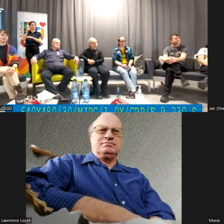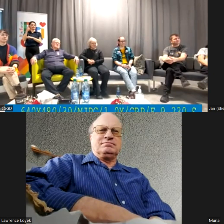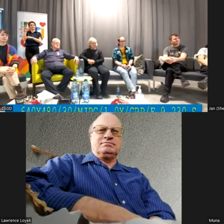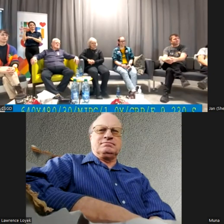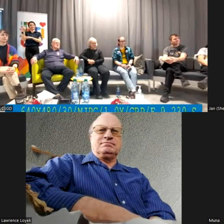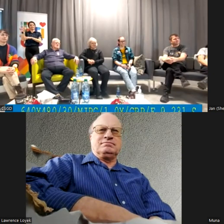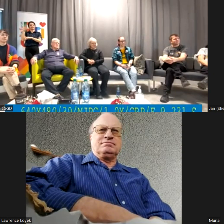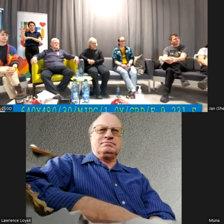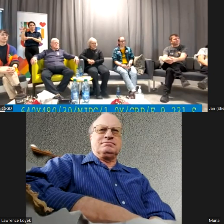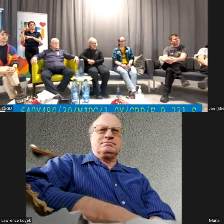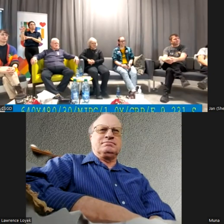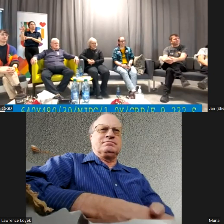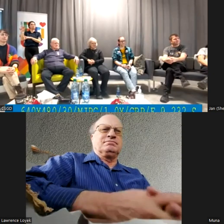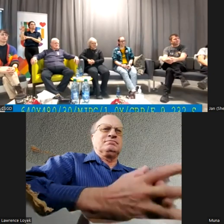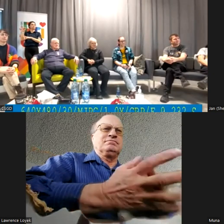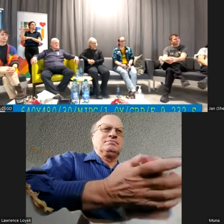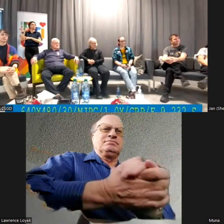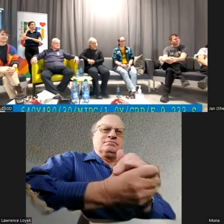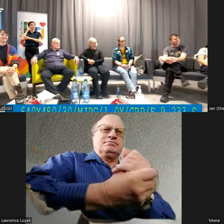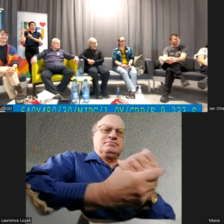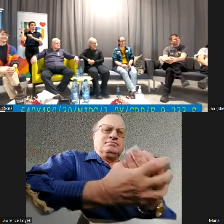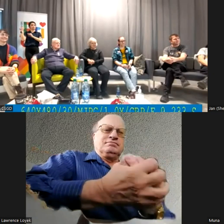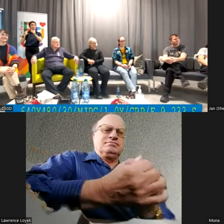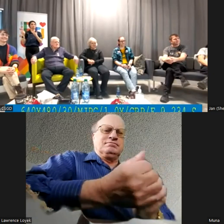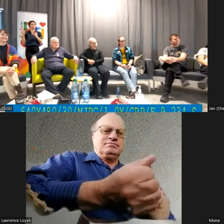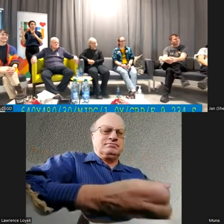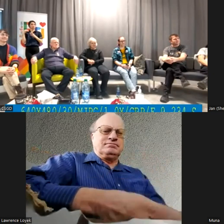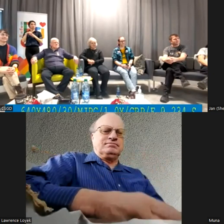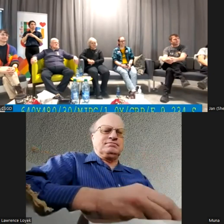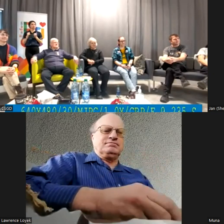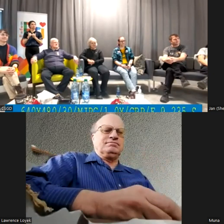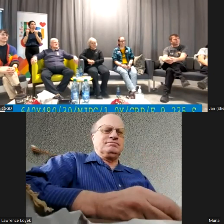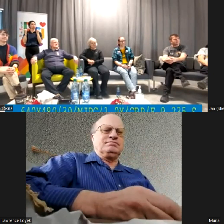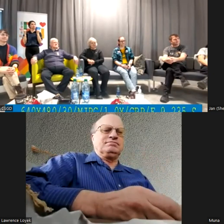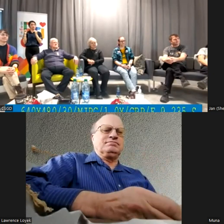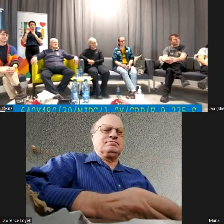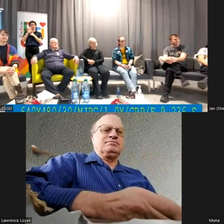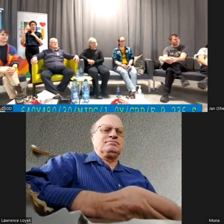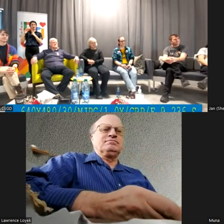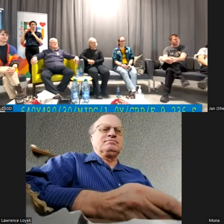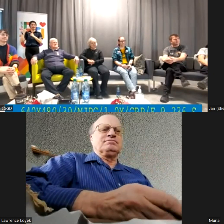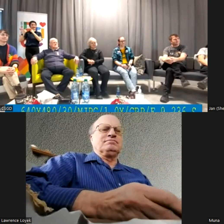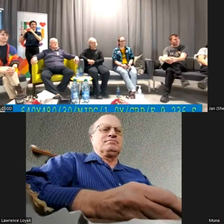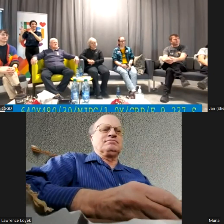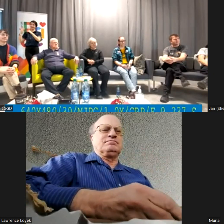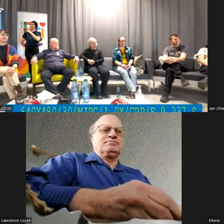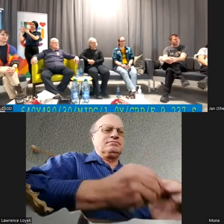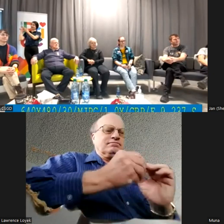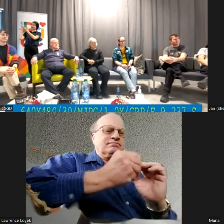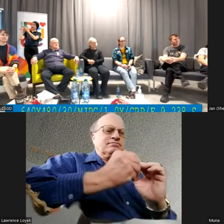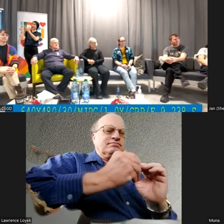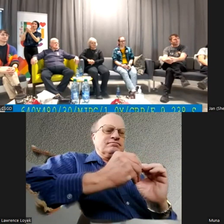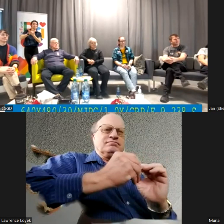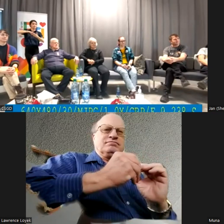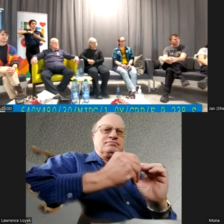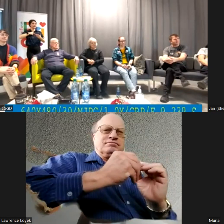because this generation has like inherited like a lot from like your guys' legacy, I just want to know, like, what do you want us